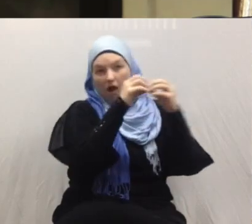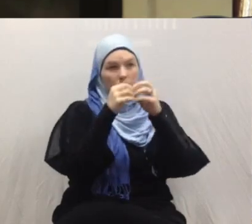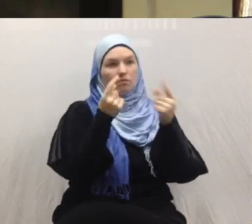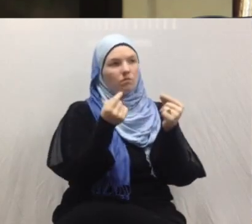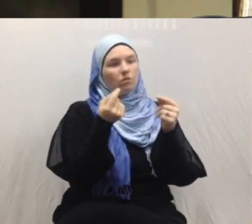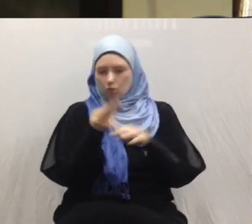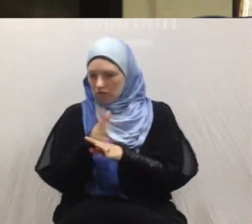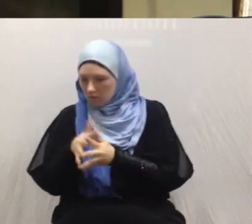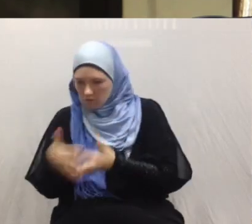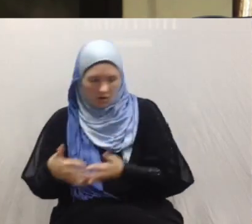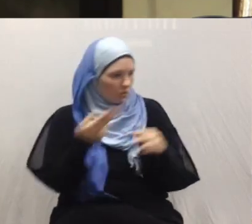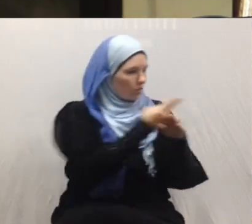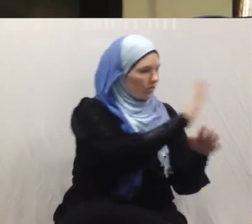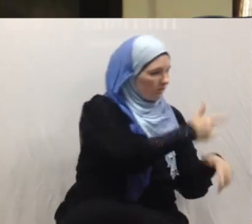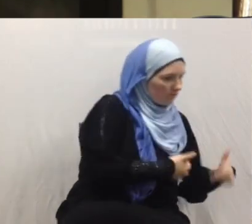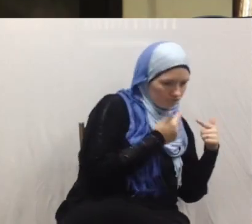And